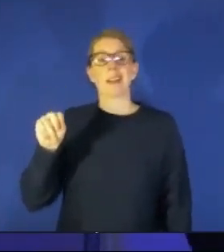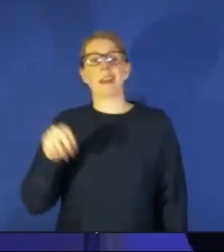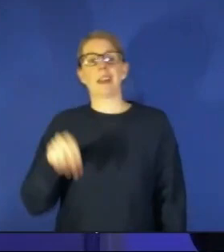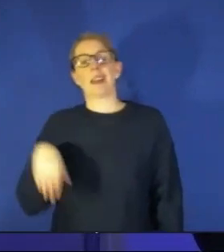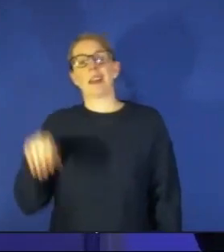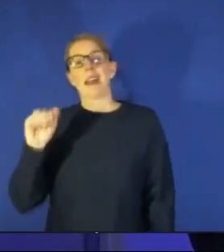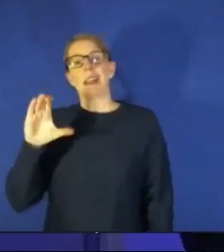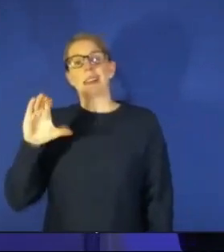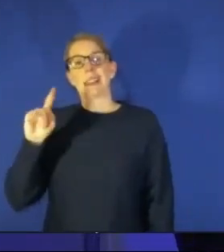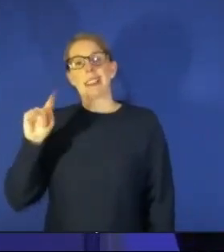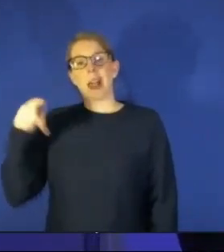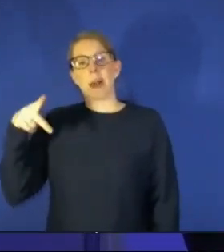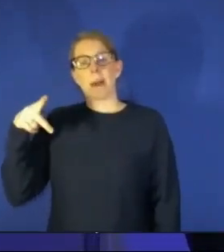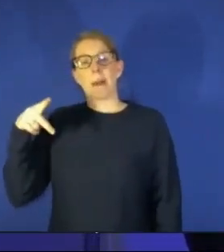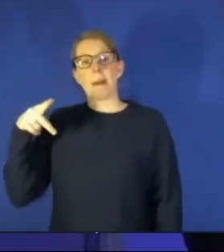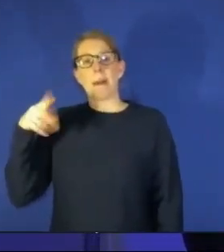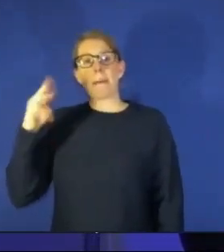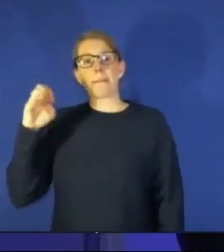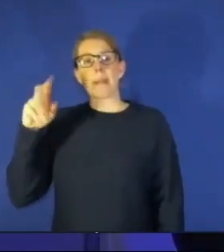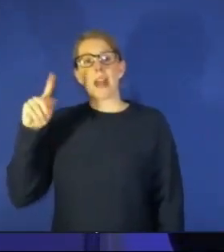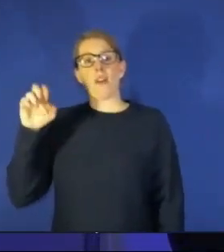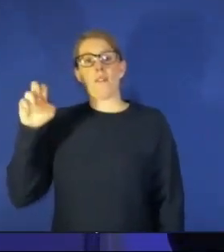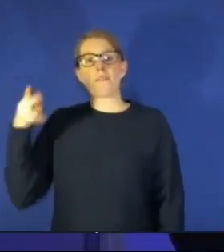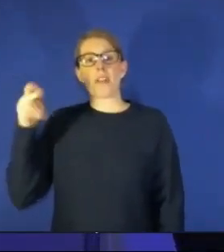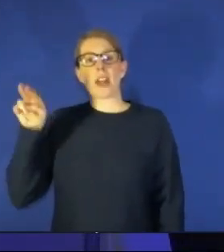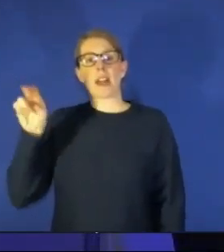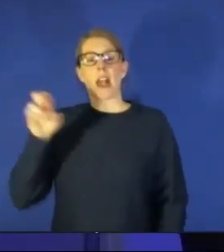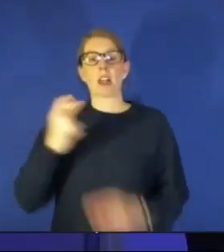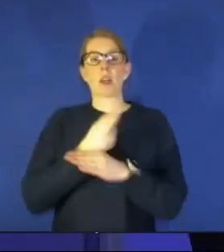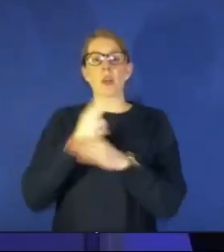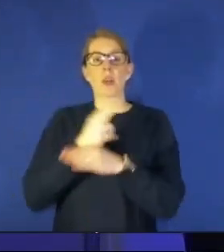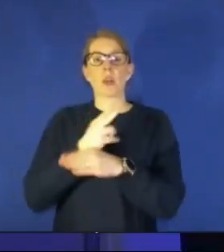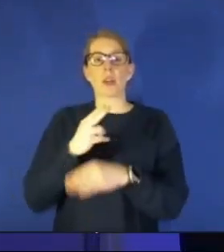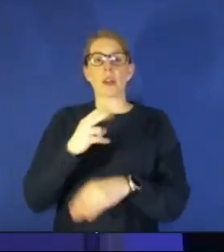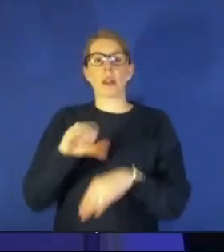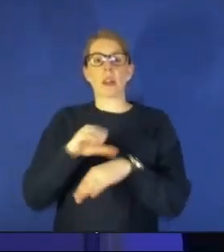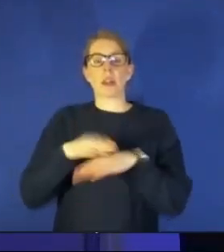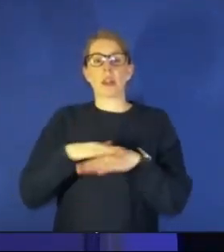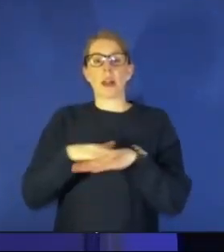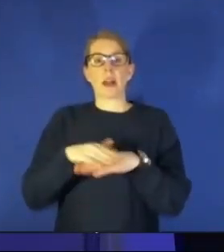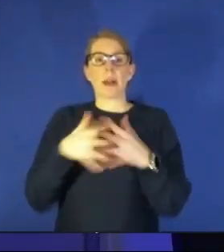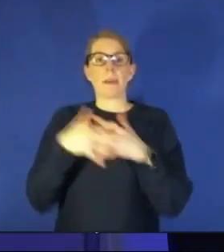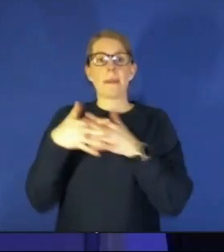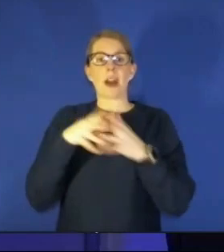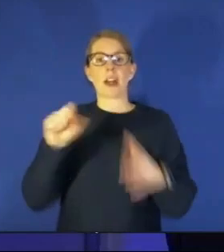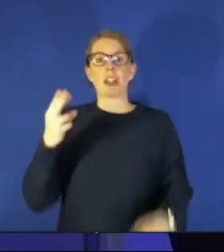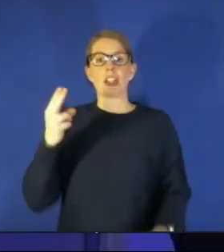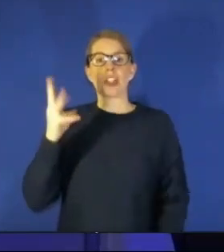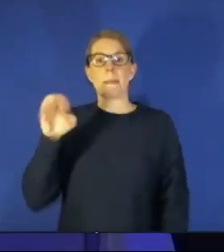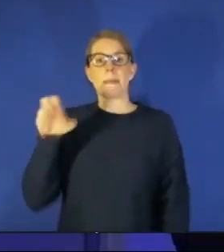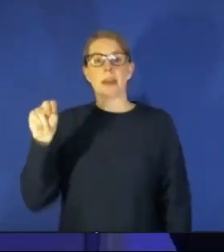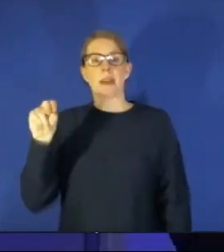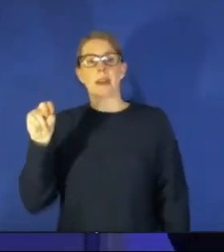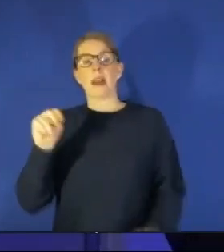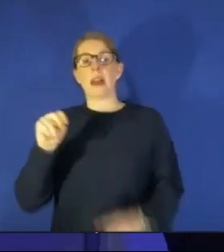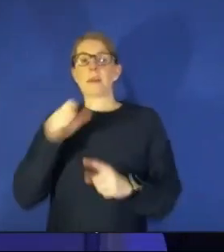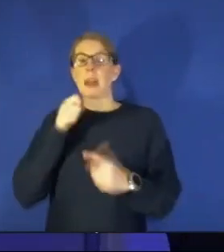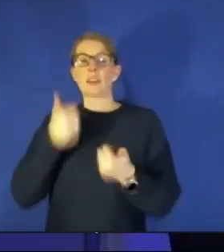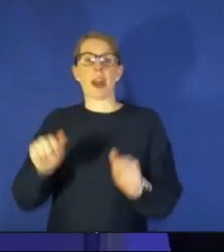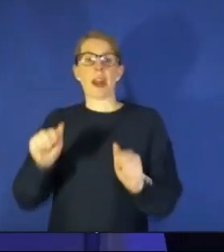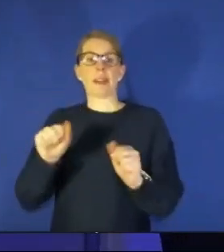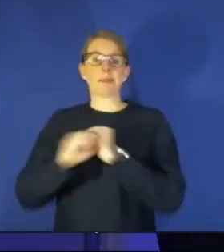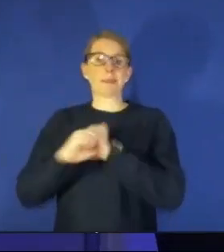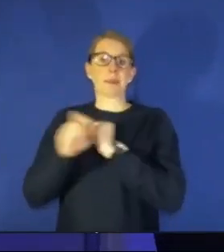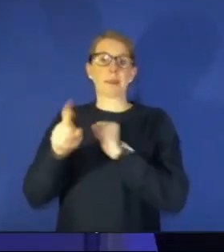some CBD stuff now. I used the topical from CBD American Shaman. Not that I'm trying to build them up, but they've been great. I use topical creams